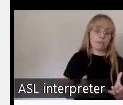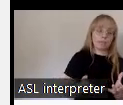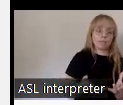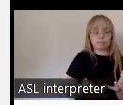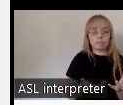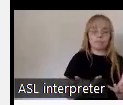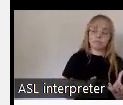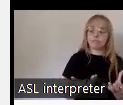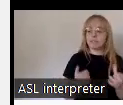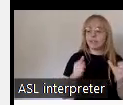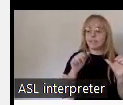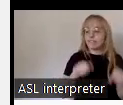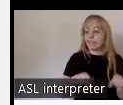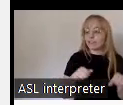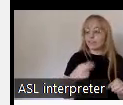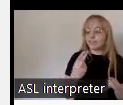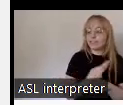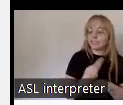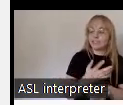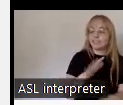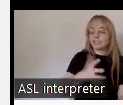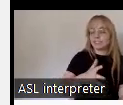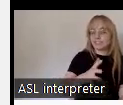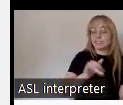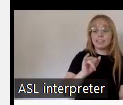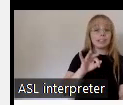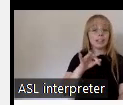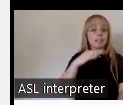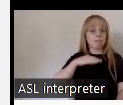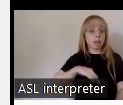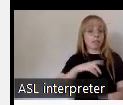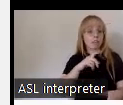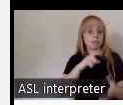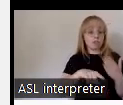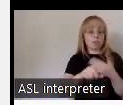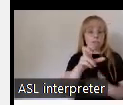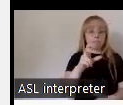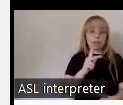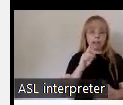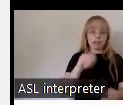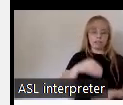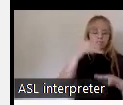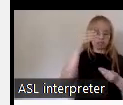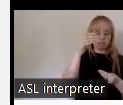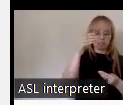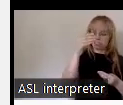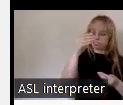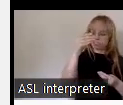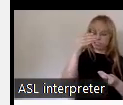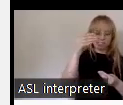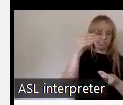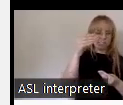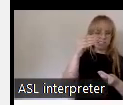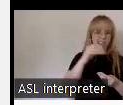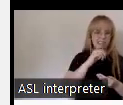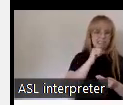as effective of a use. Now, if you get a benefits lookup back and things don't seem right, that's where we at the